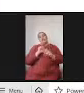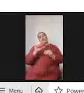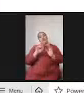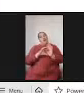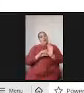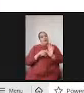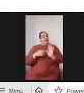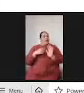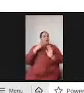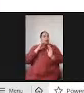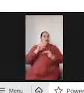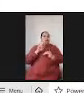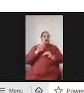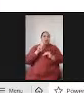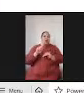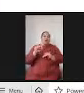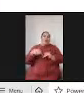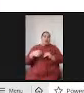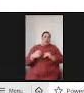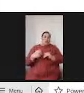just over 21,000